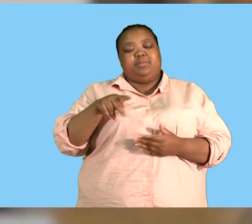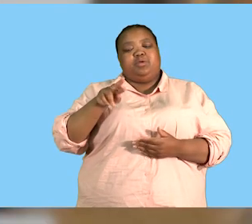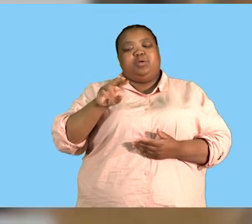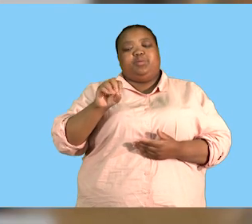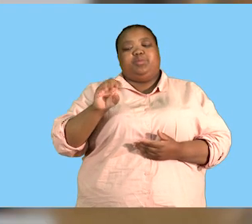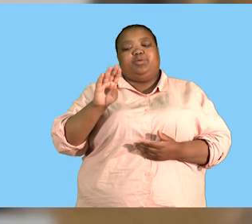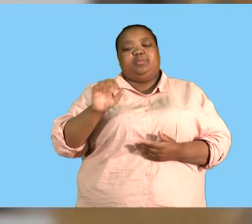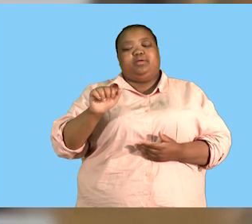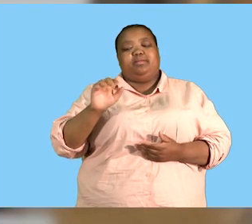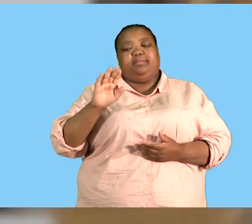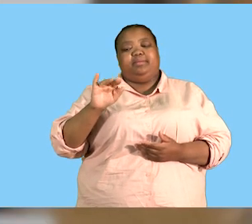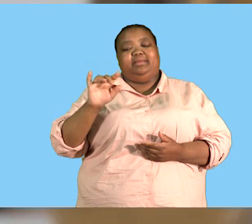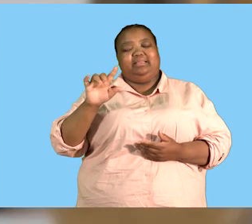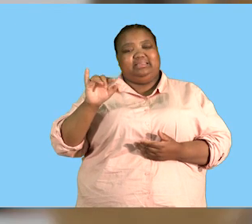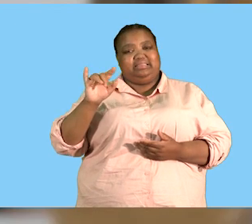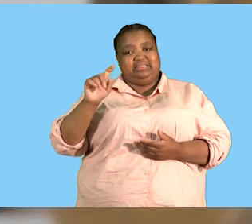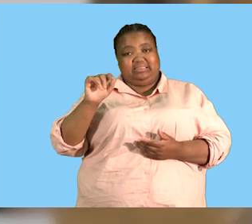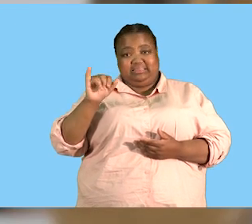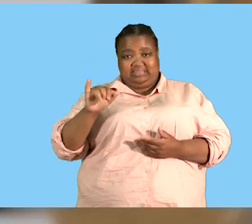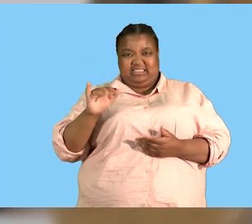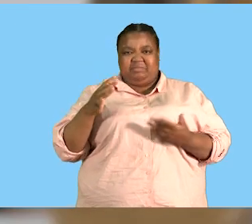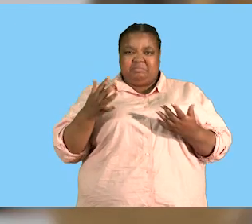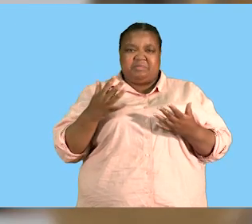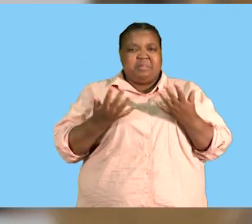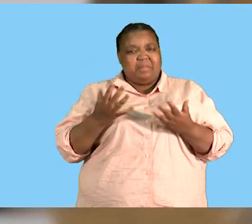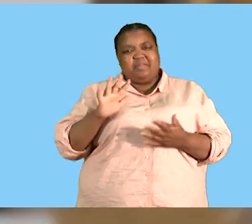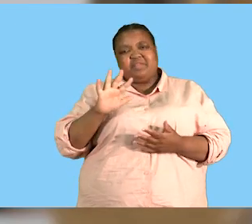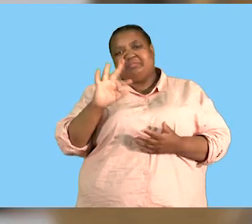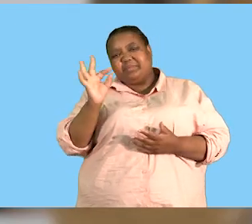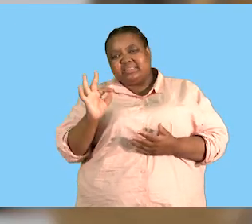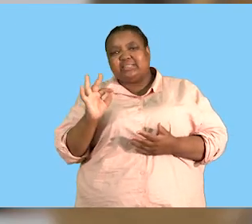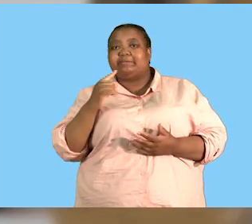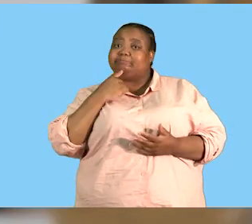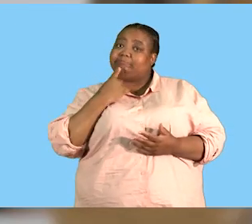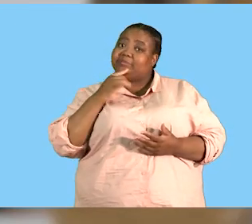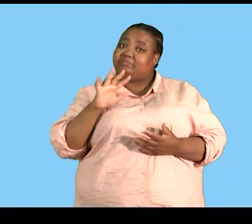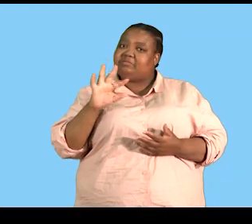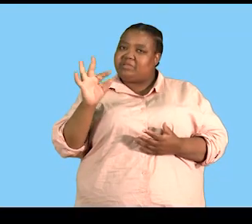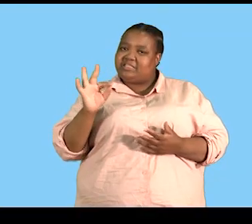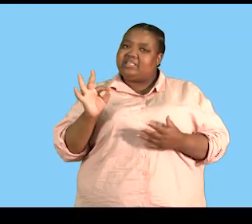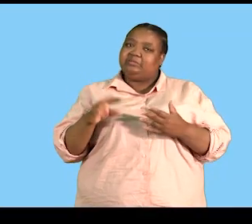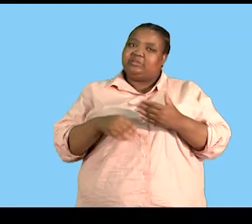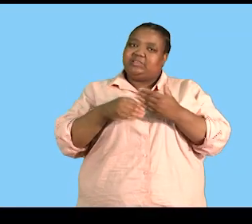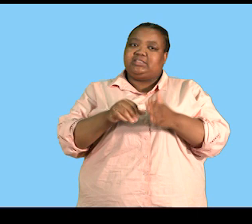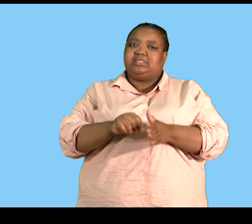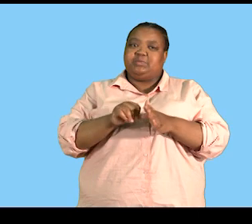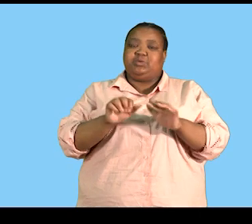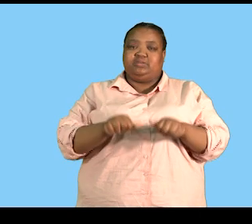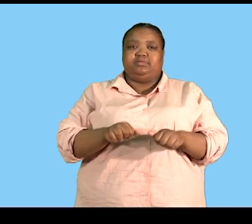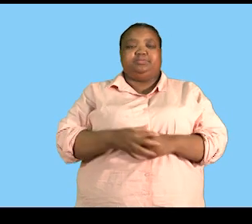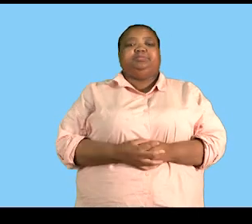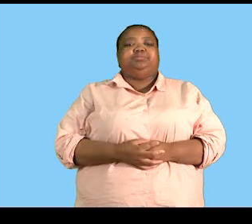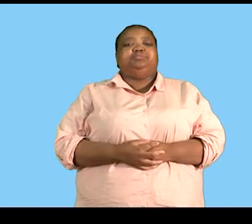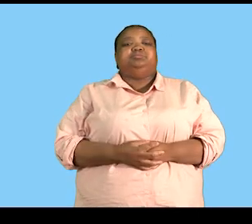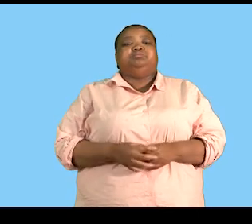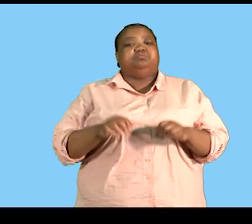It might only be 5%, but that can be 5% from your distinction. And then just before we go, I